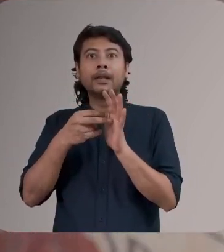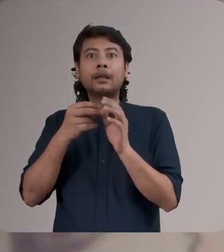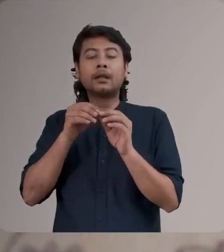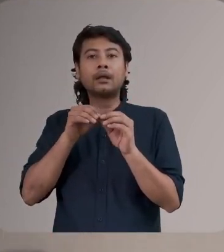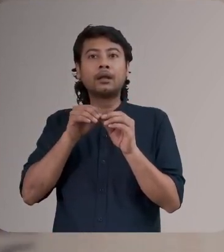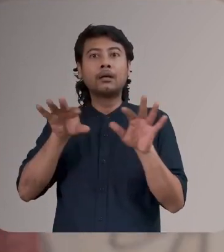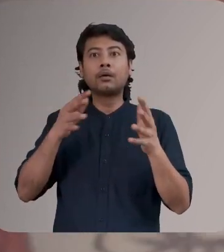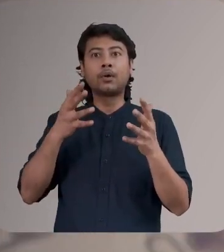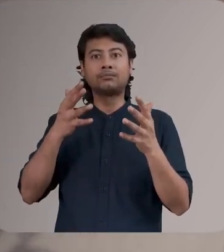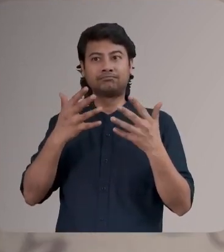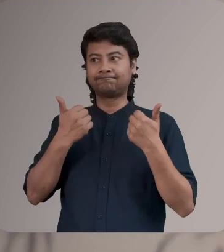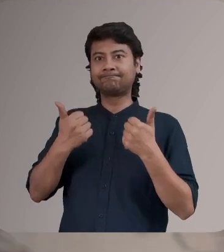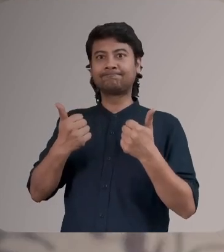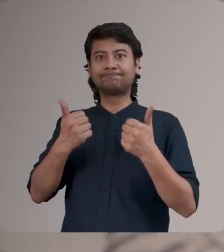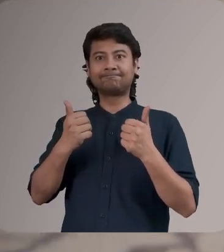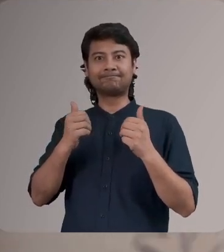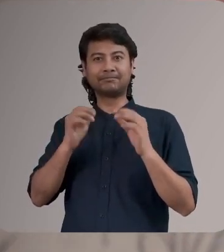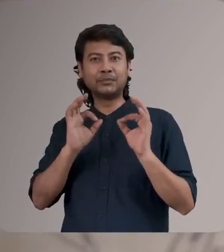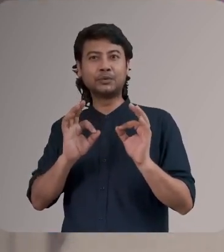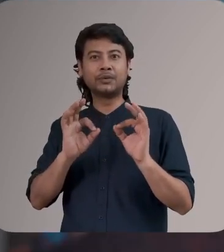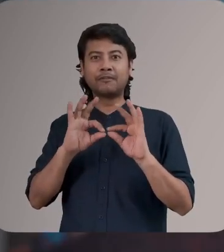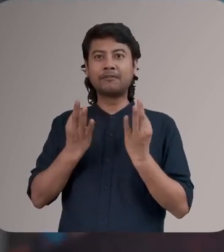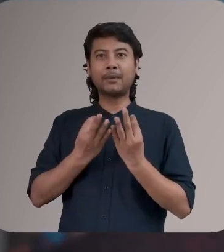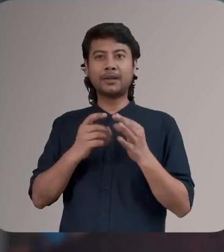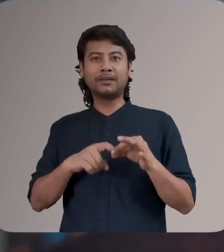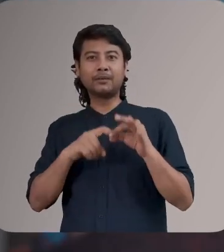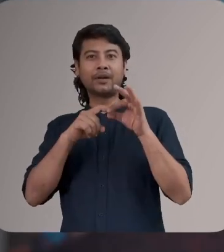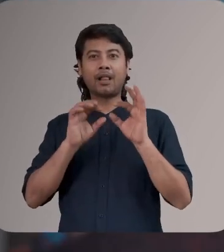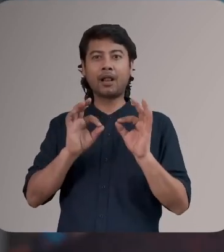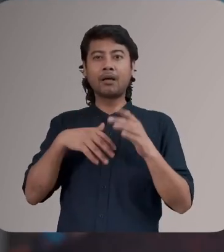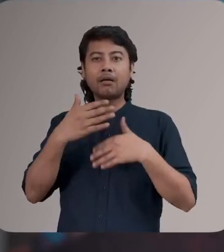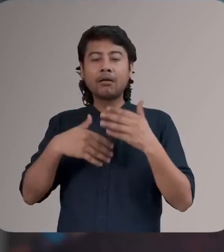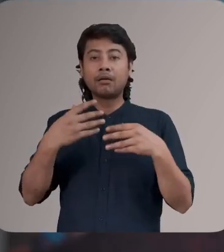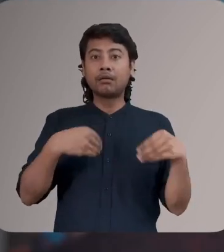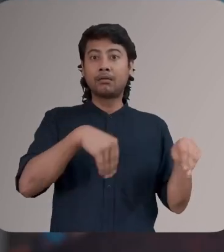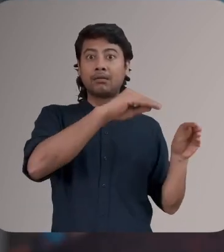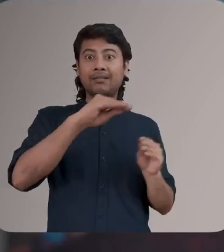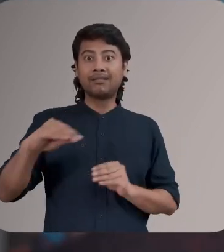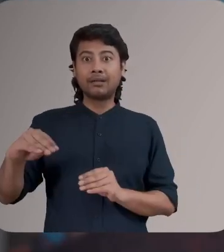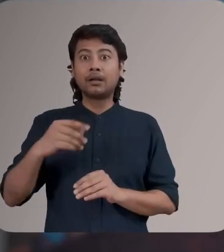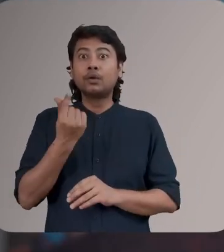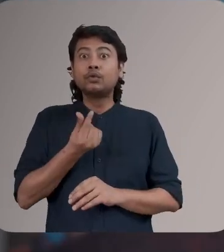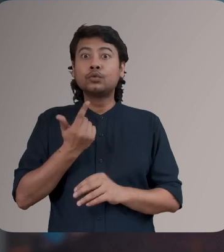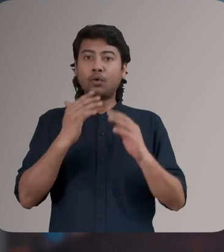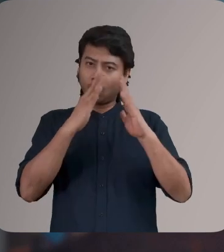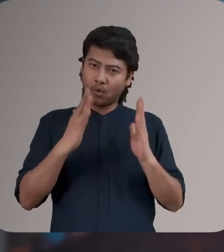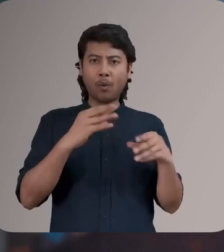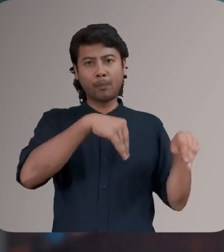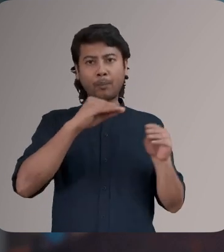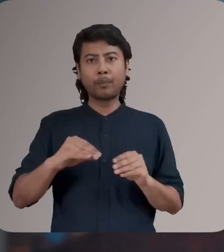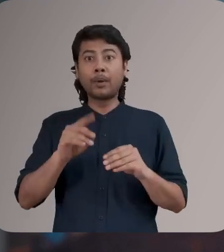a symbol of health and prosperity within India. Due to this, pineapple-laden Kalamkari textiles, such as this